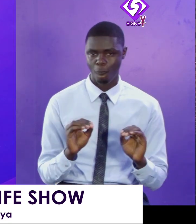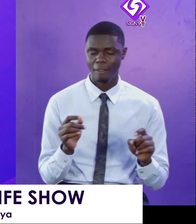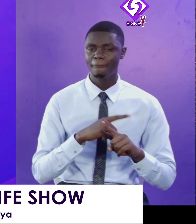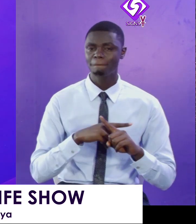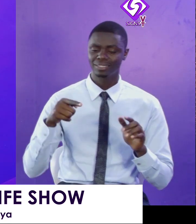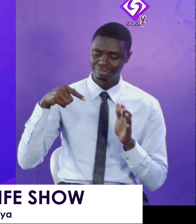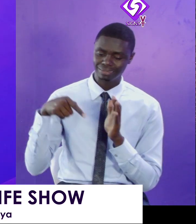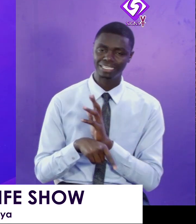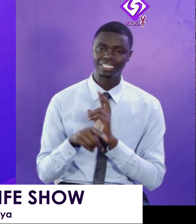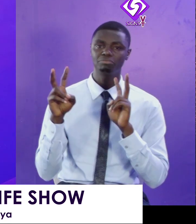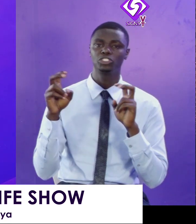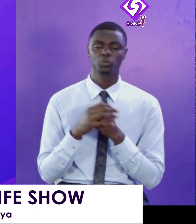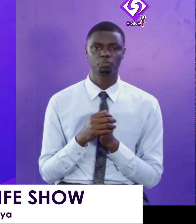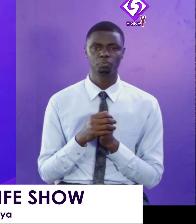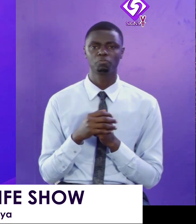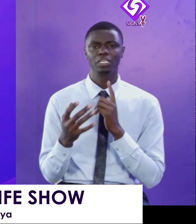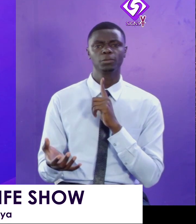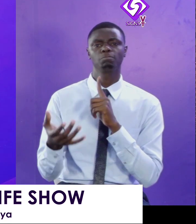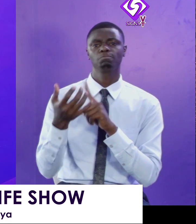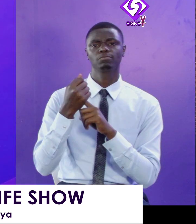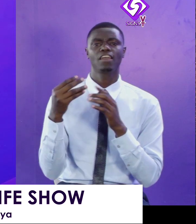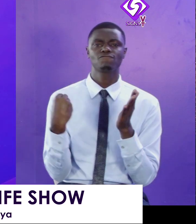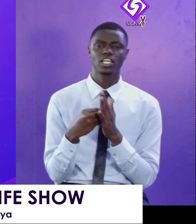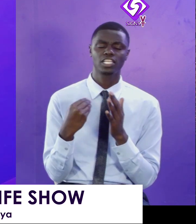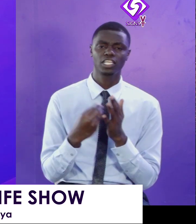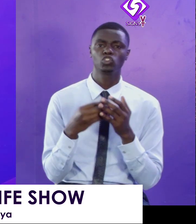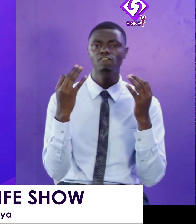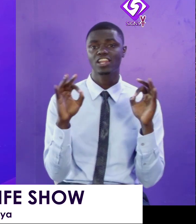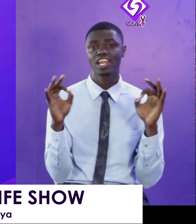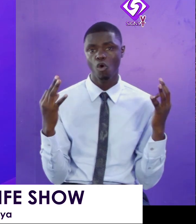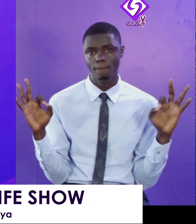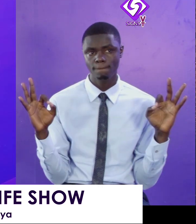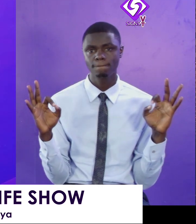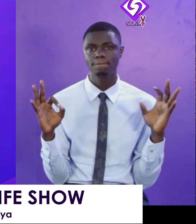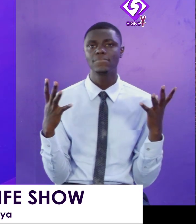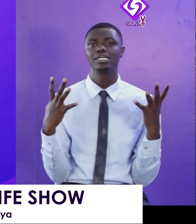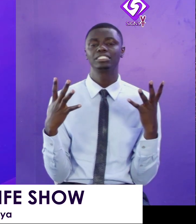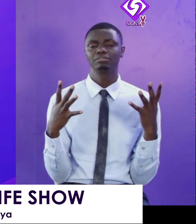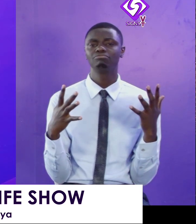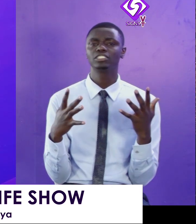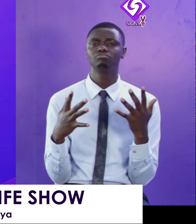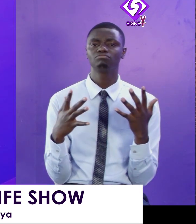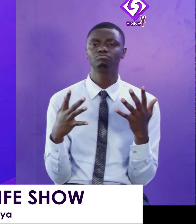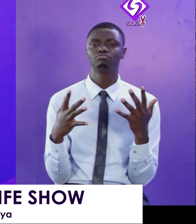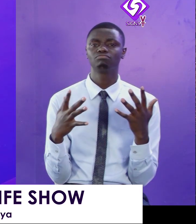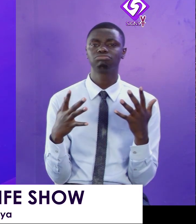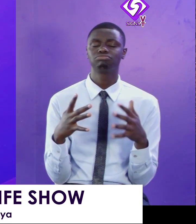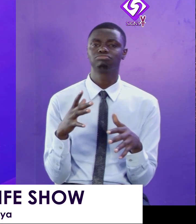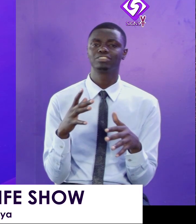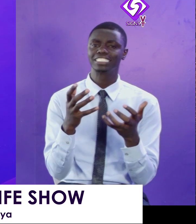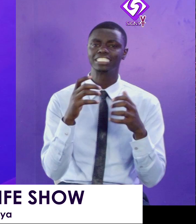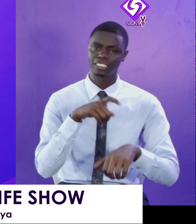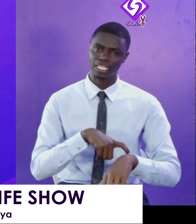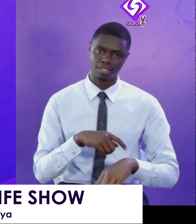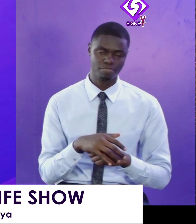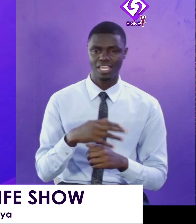matter. Reaching financial freedom takes every second. Always